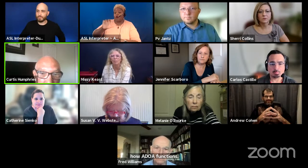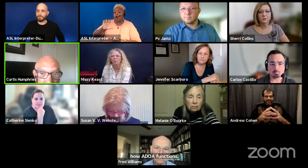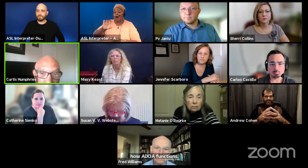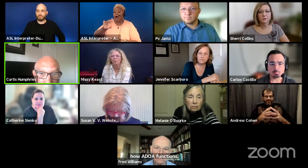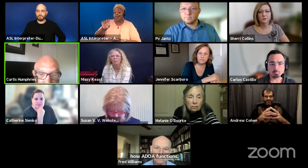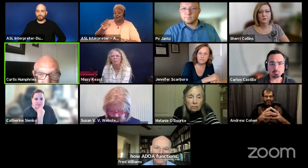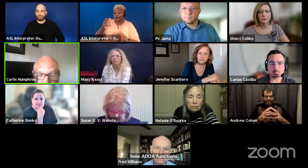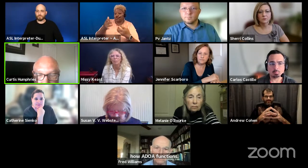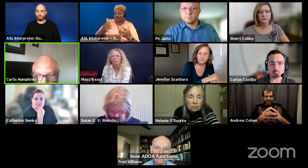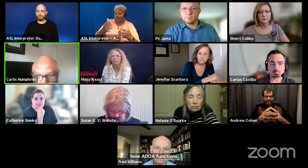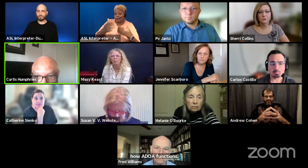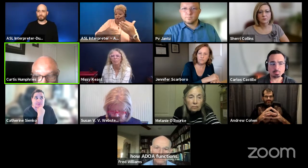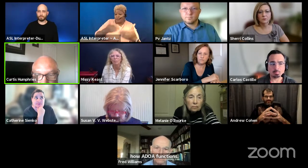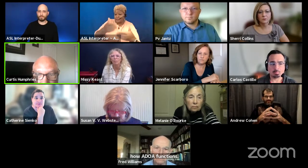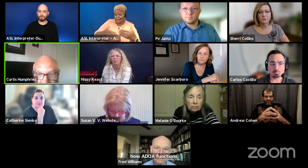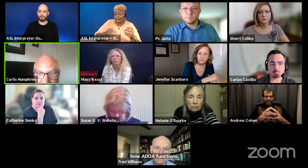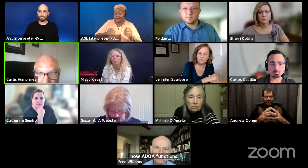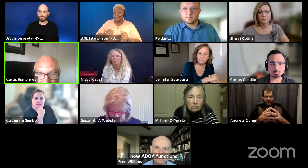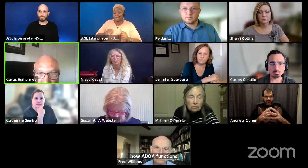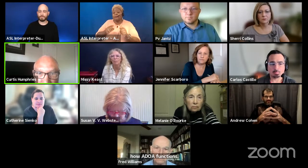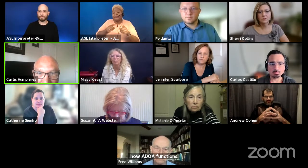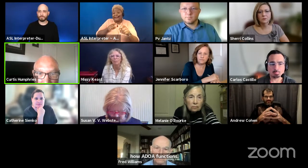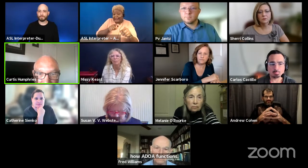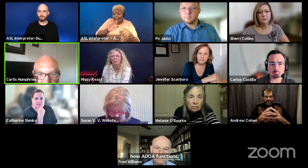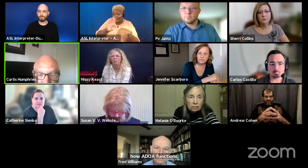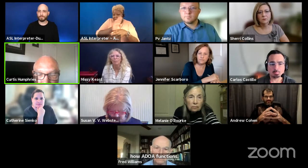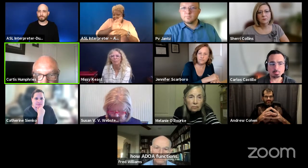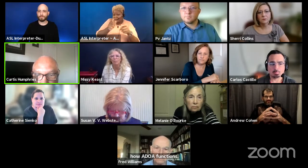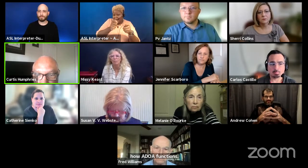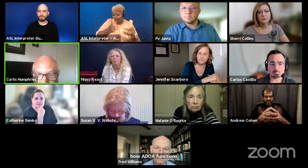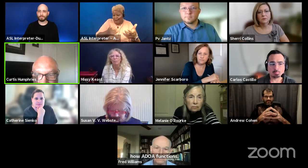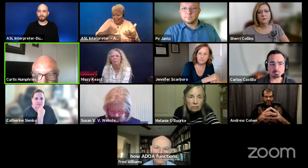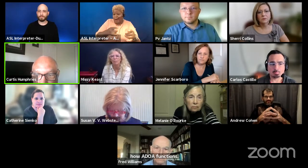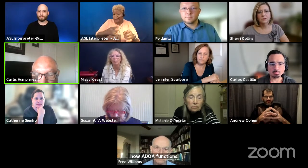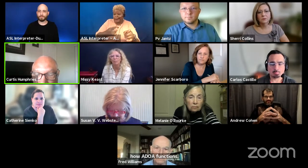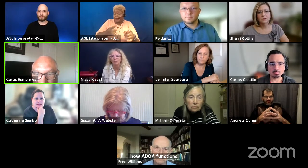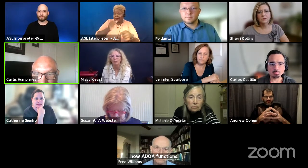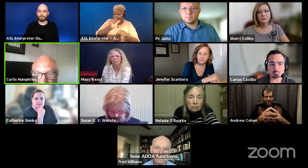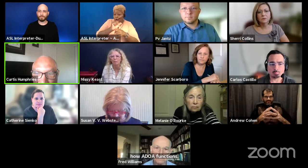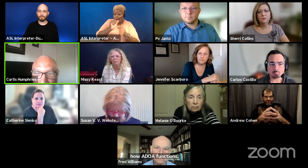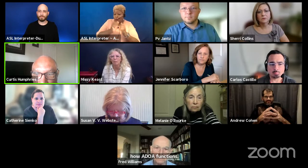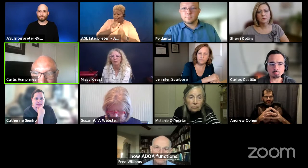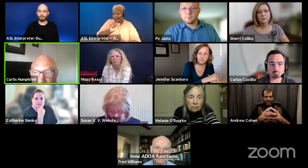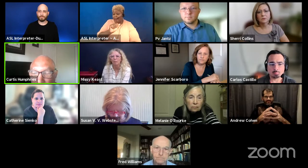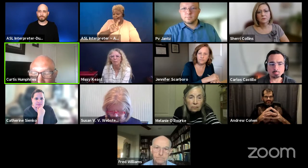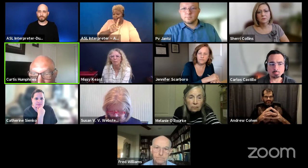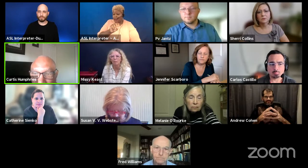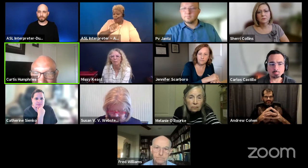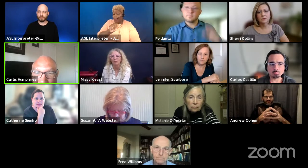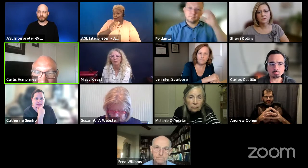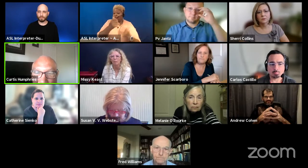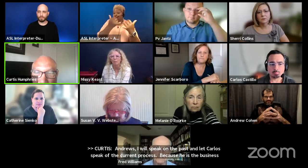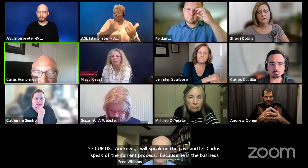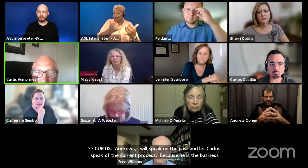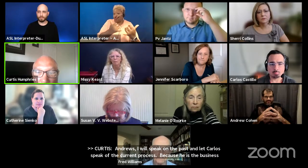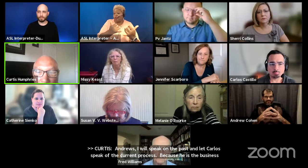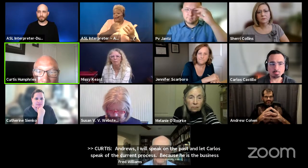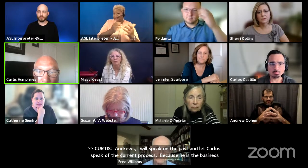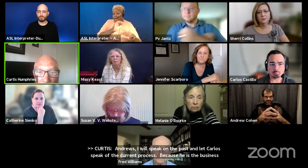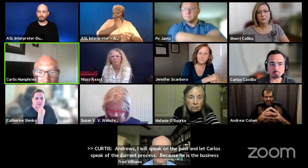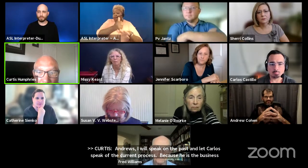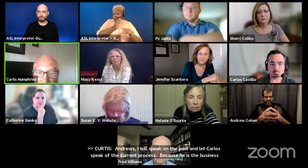process. Because he is the business manager now, and he's been working with ADOA under the current